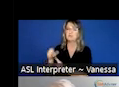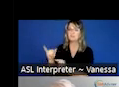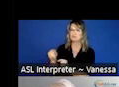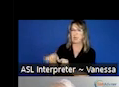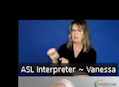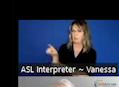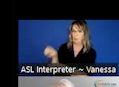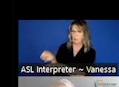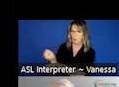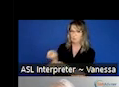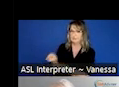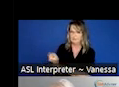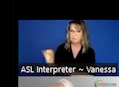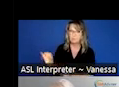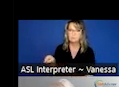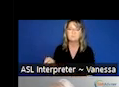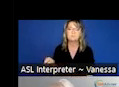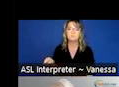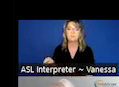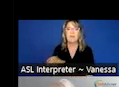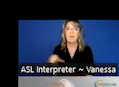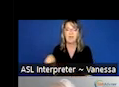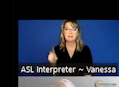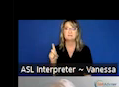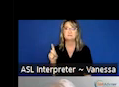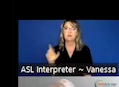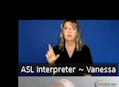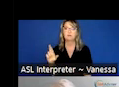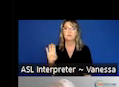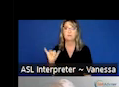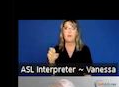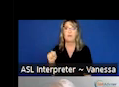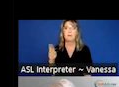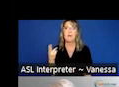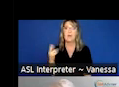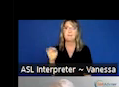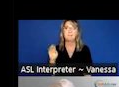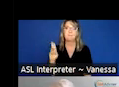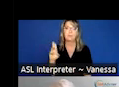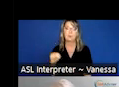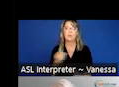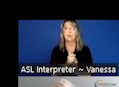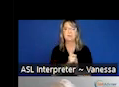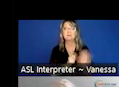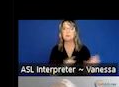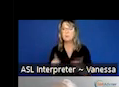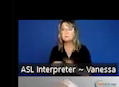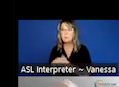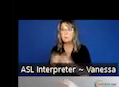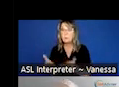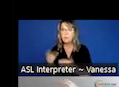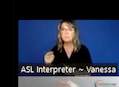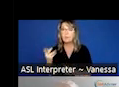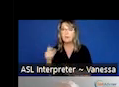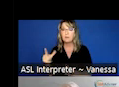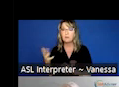and also Dr. Brian Hepburn in a minute. So we'll start with you, Michael. You want to give us a little bit